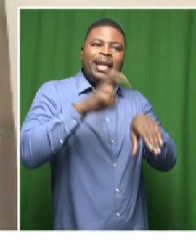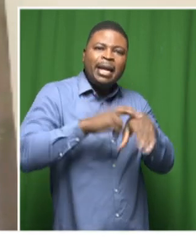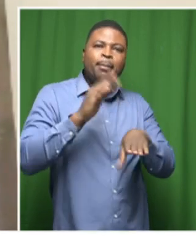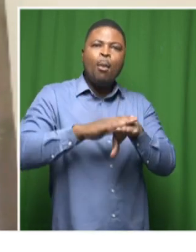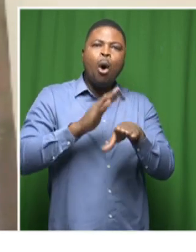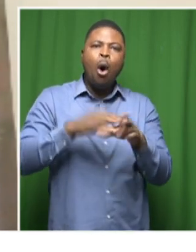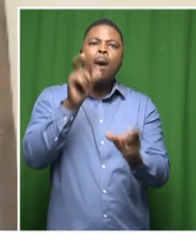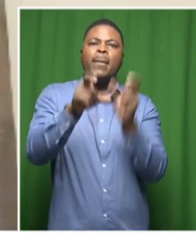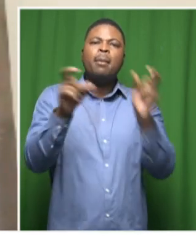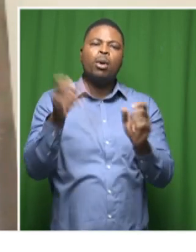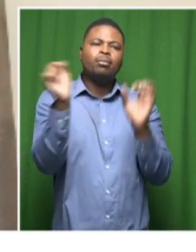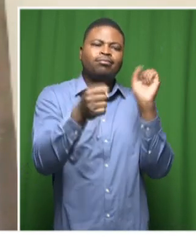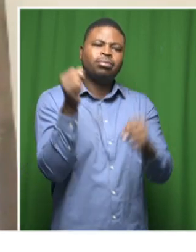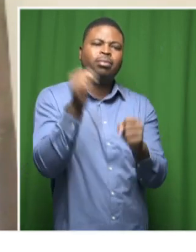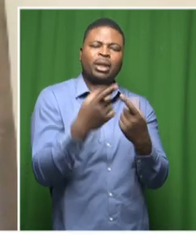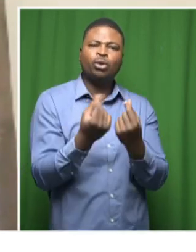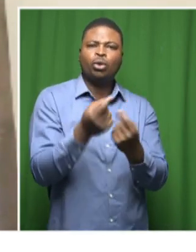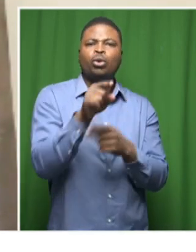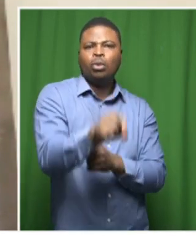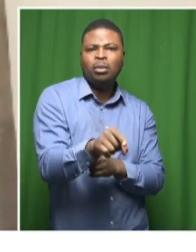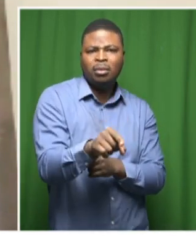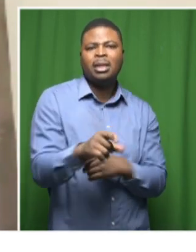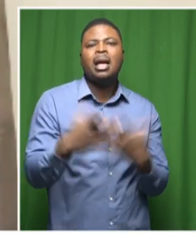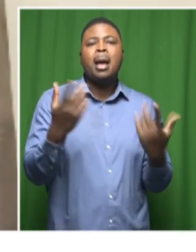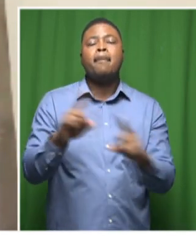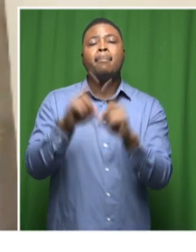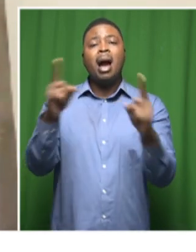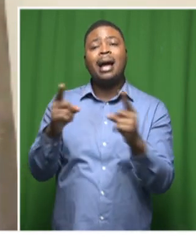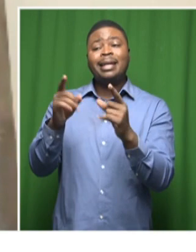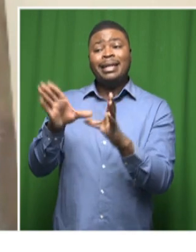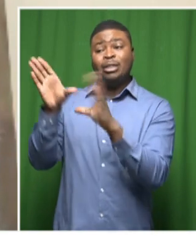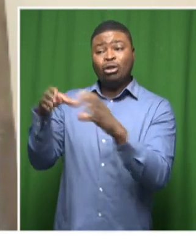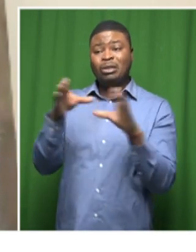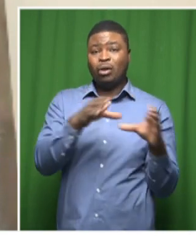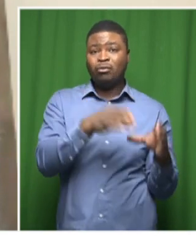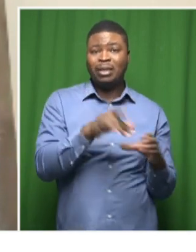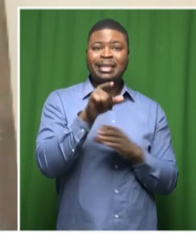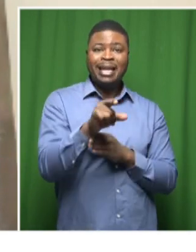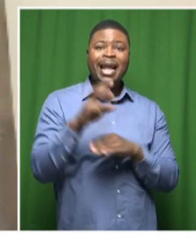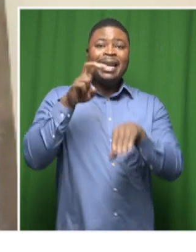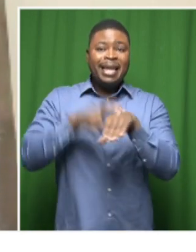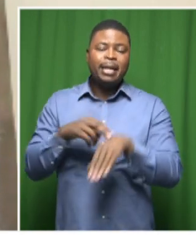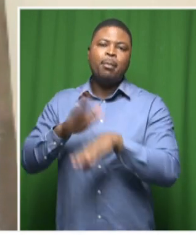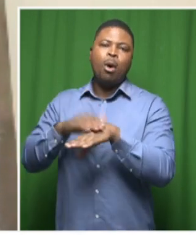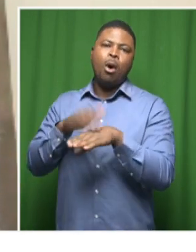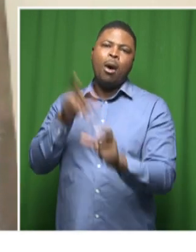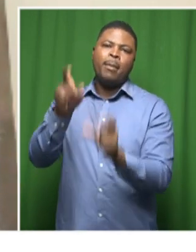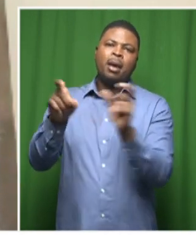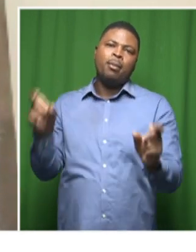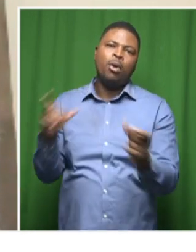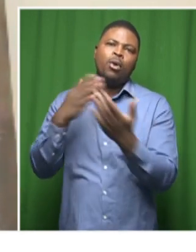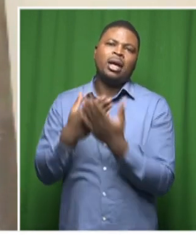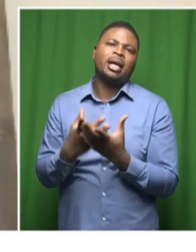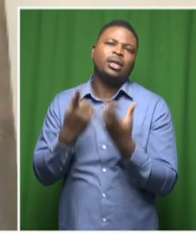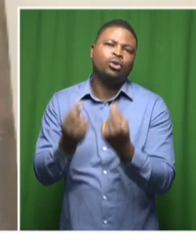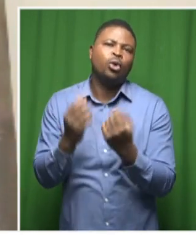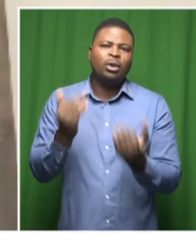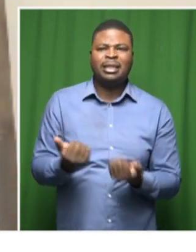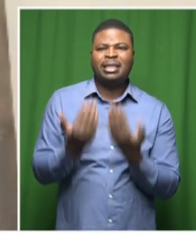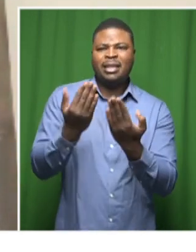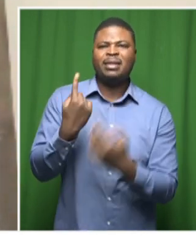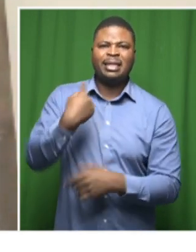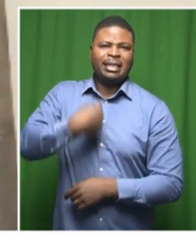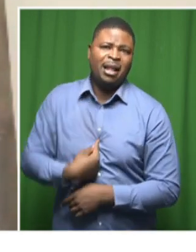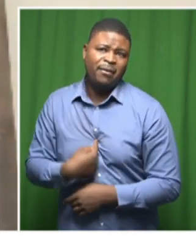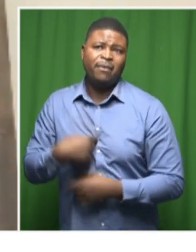there's a role for that. There's a role to say these are the industries that are going to need a disproportionate amount of people who can service them so that they are viable